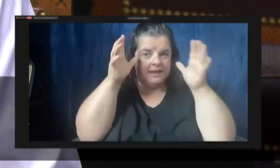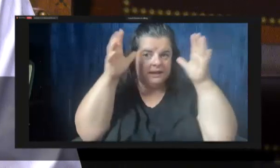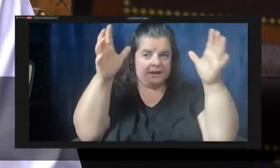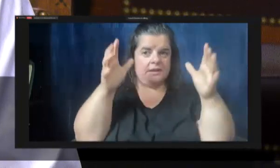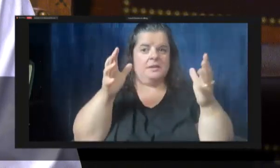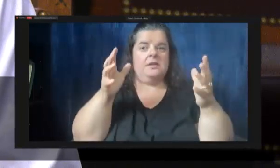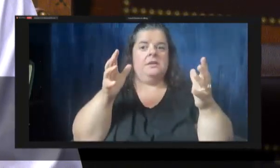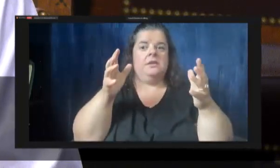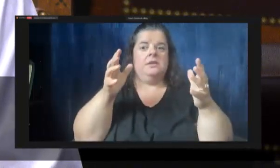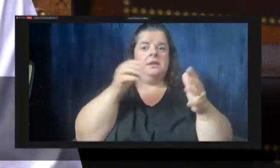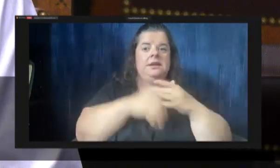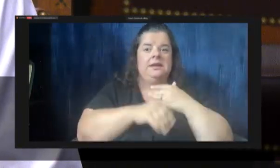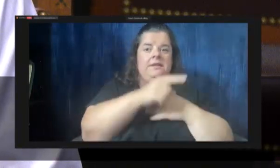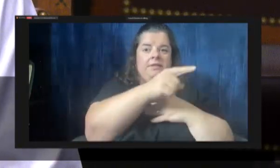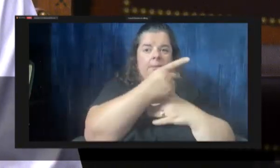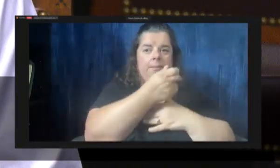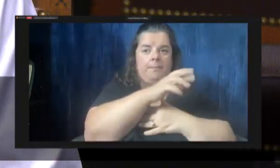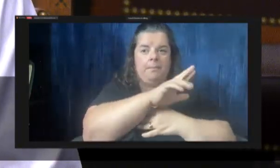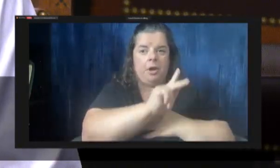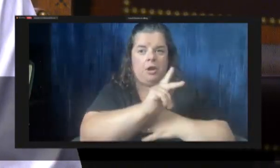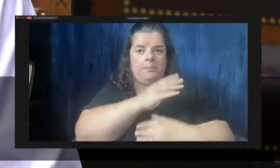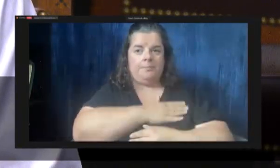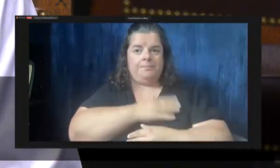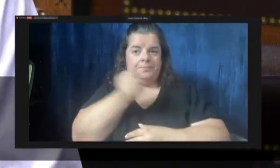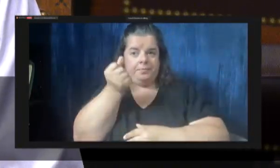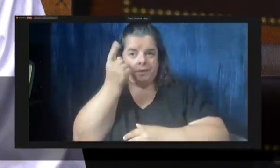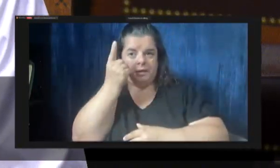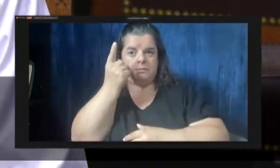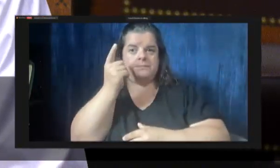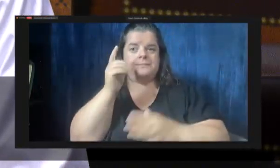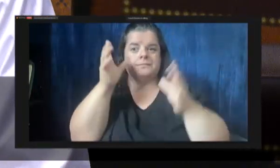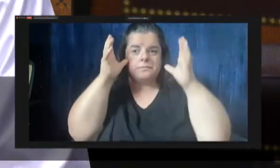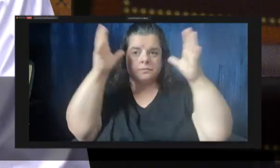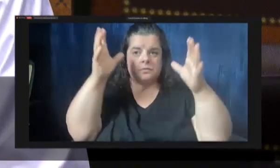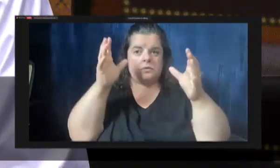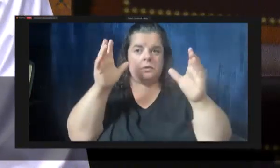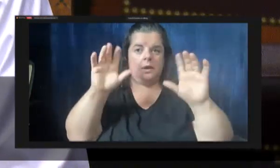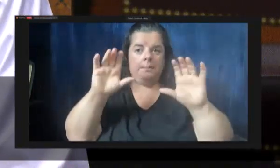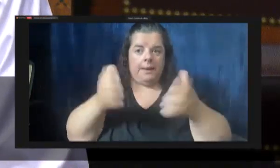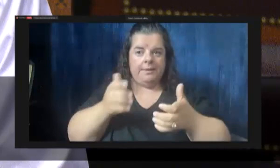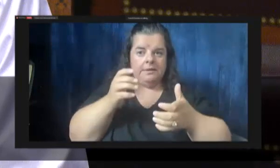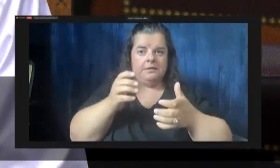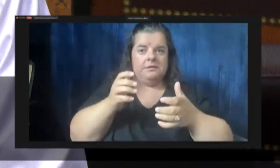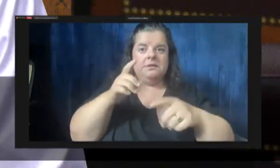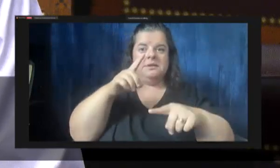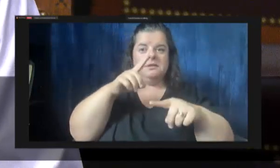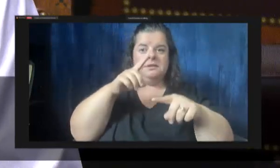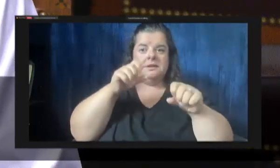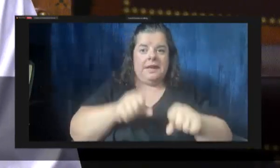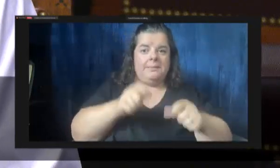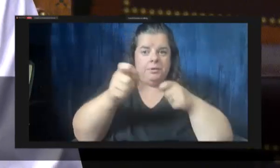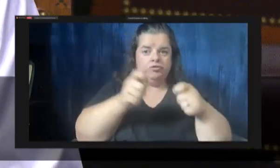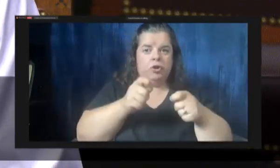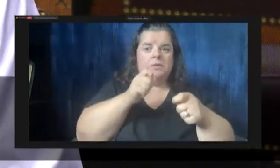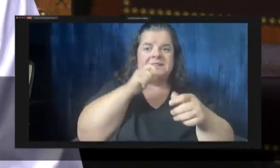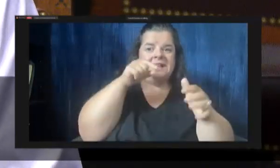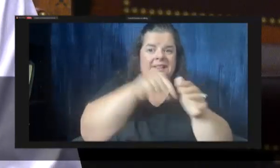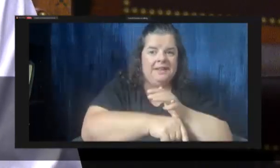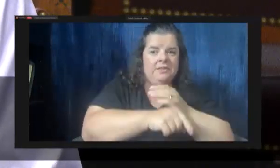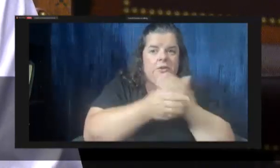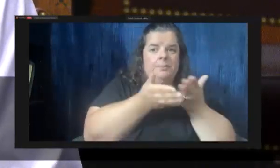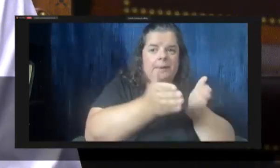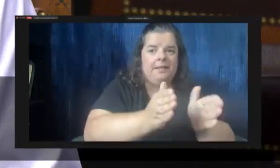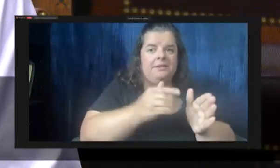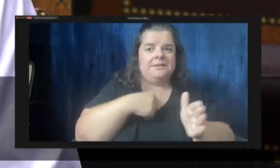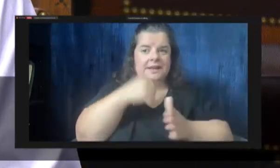Riverview Parks. Please understand that the deer population can be controlled using non-lethal methods. I'm aware that